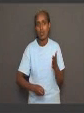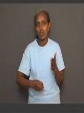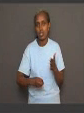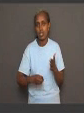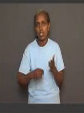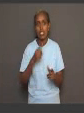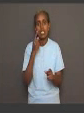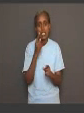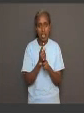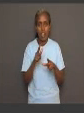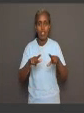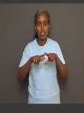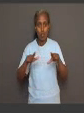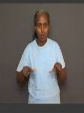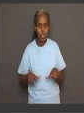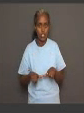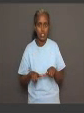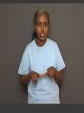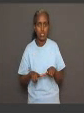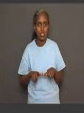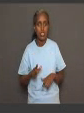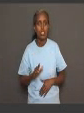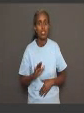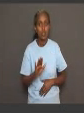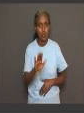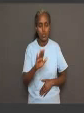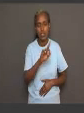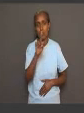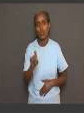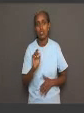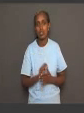in the right locations in your equation.